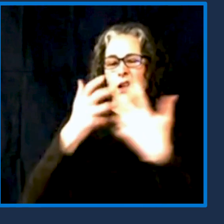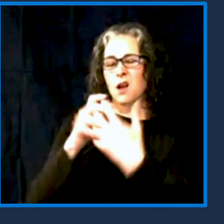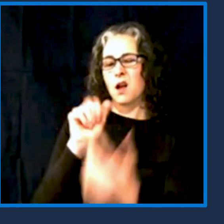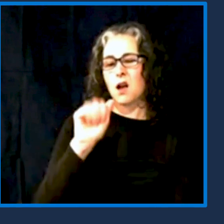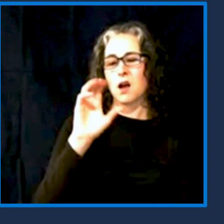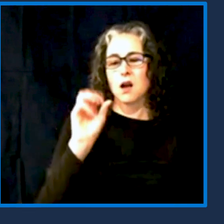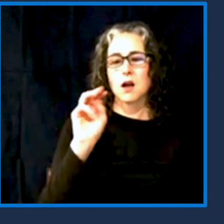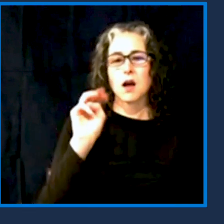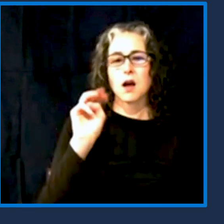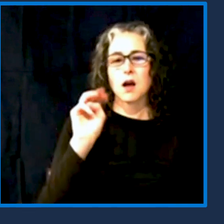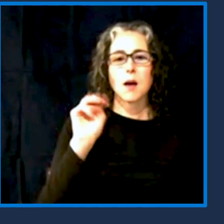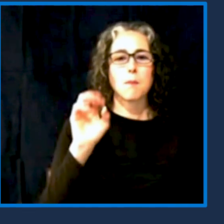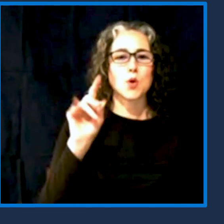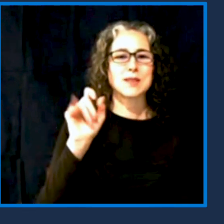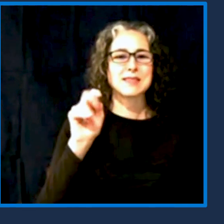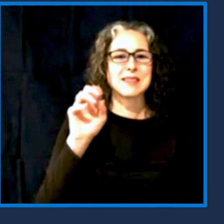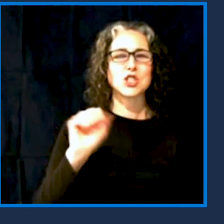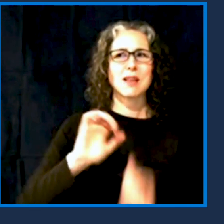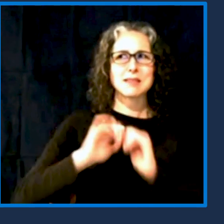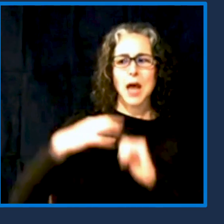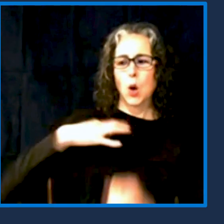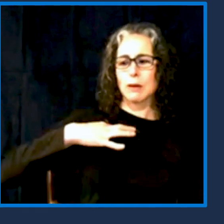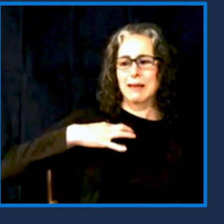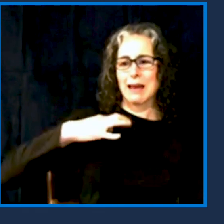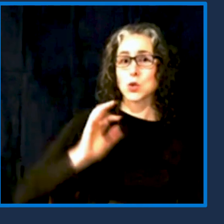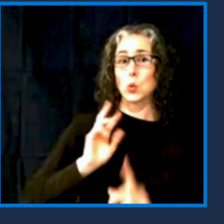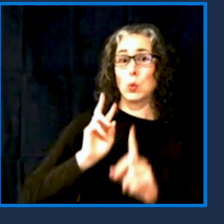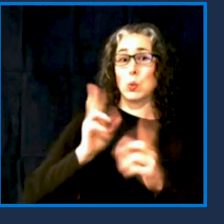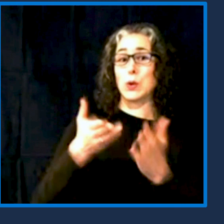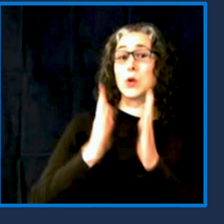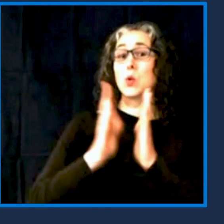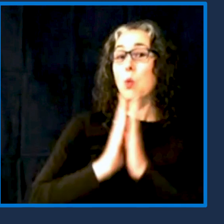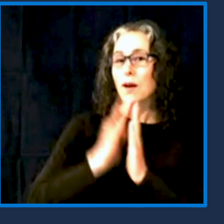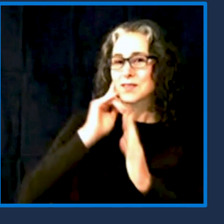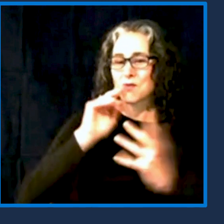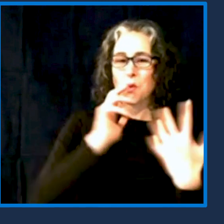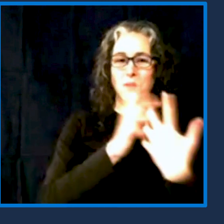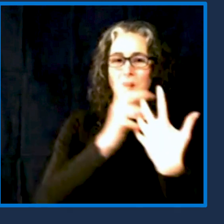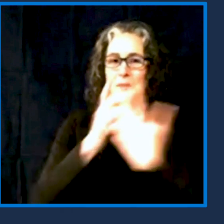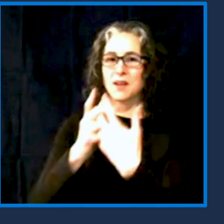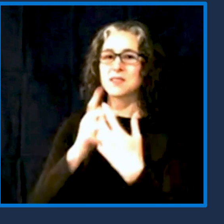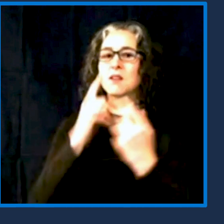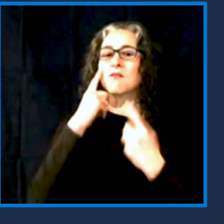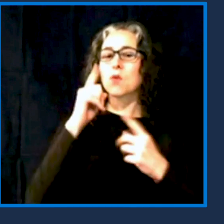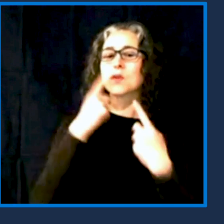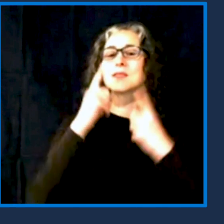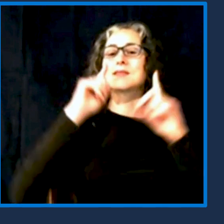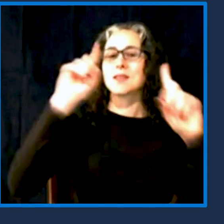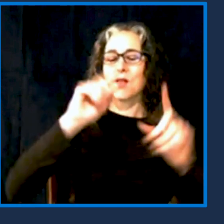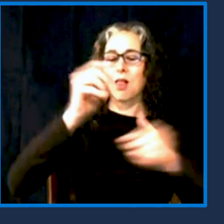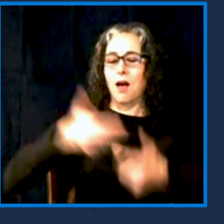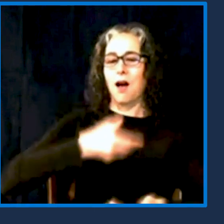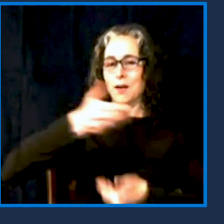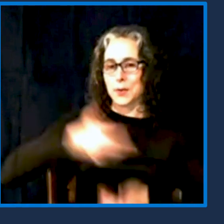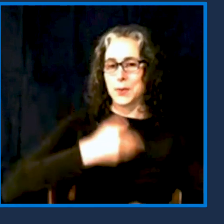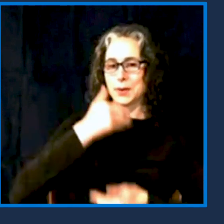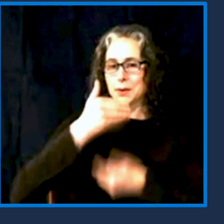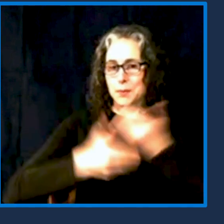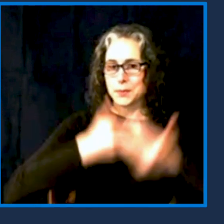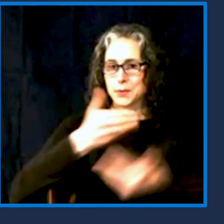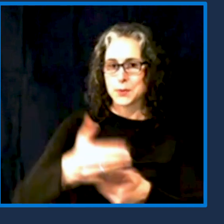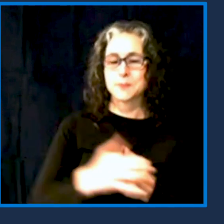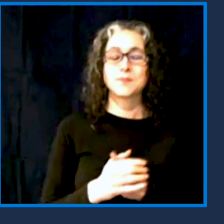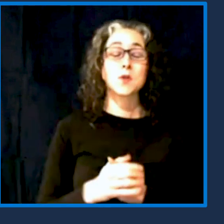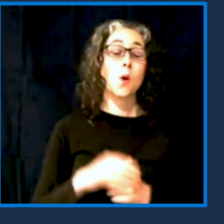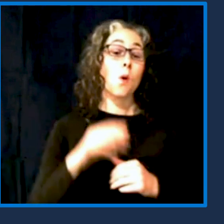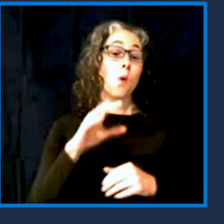empowering candidates to request those accommodations to create a successful hiring opportunity for them. Some things that employers